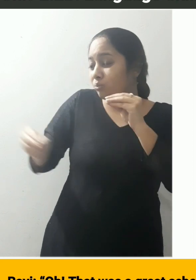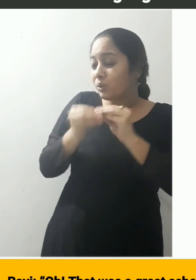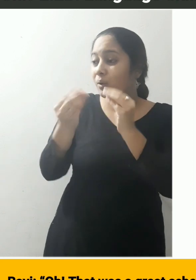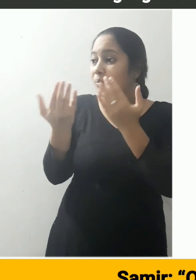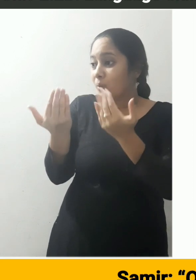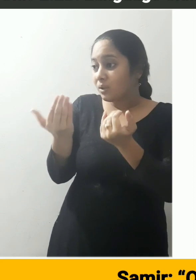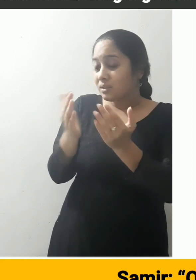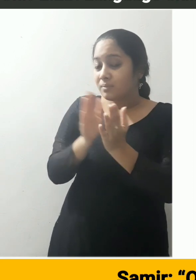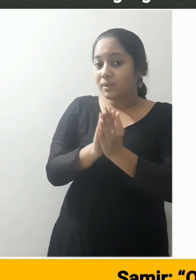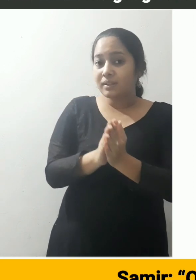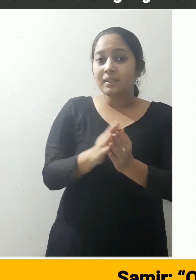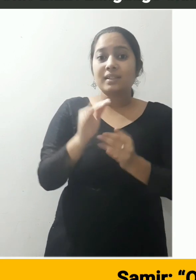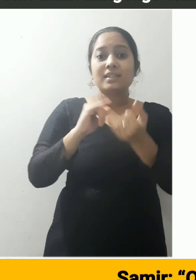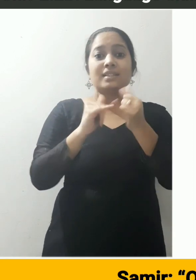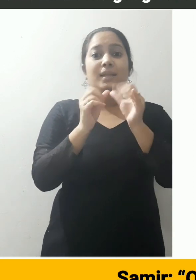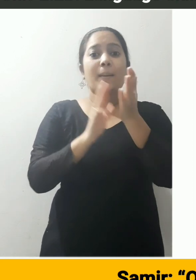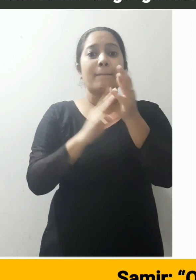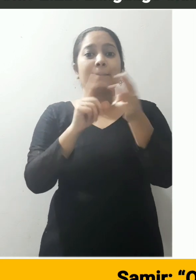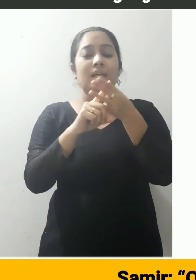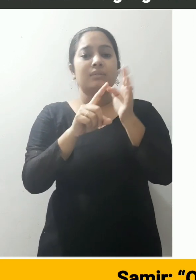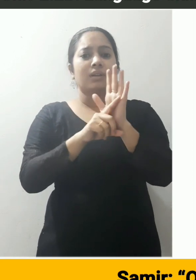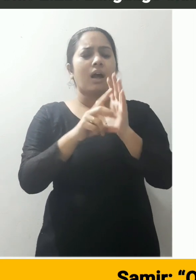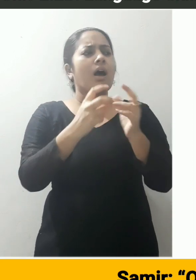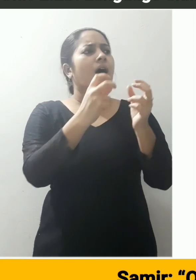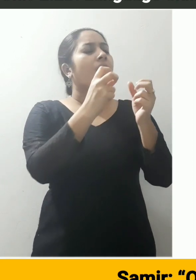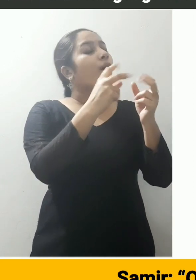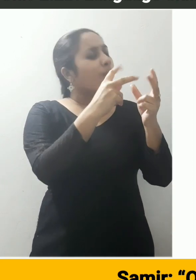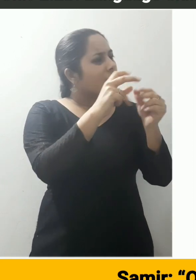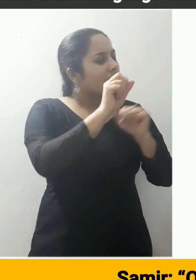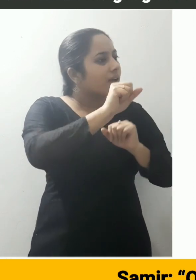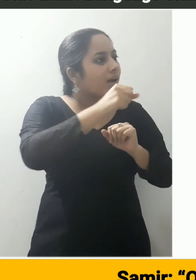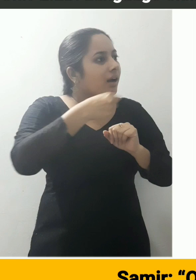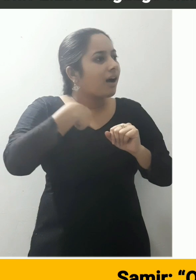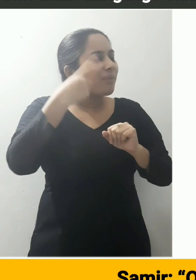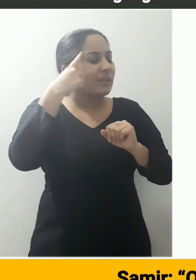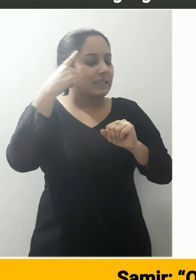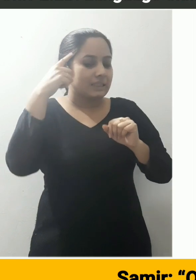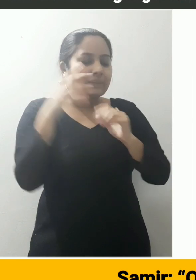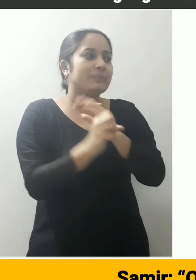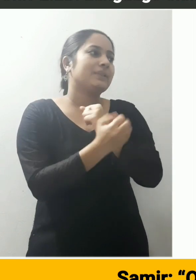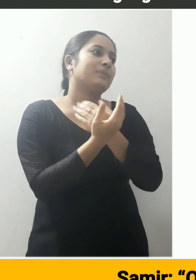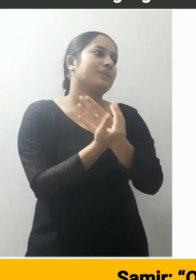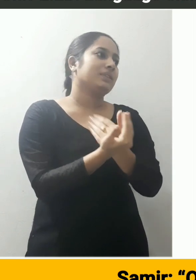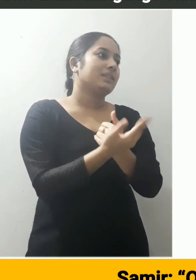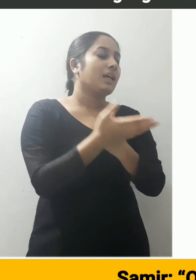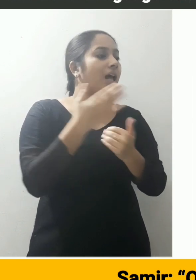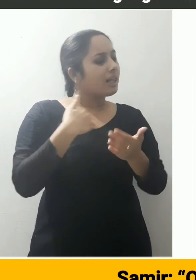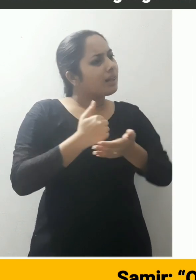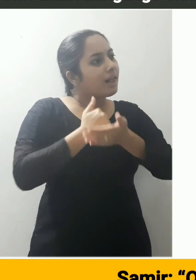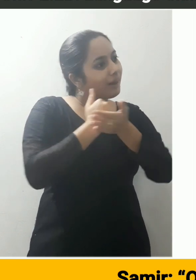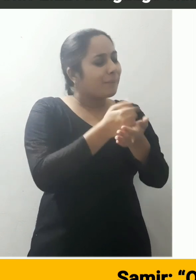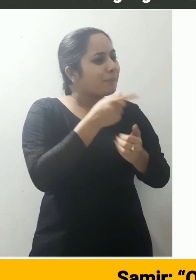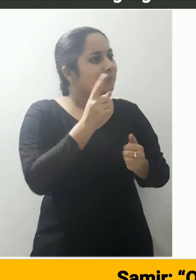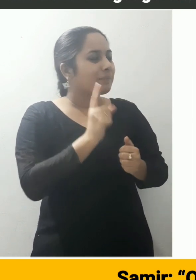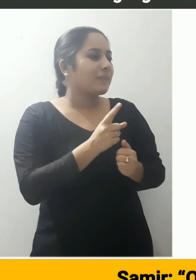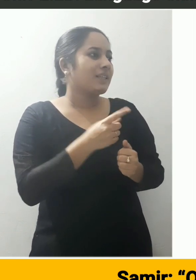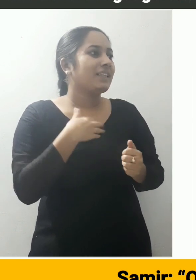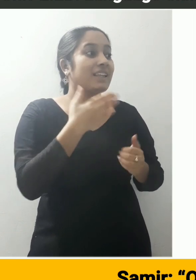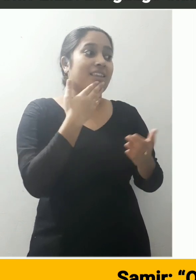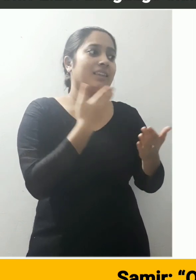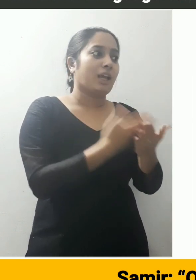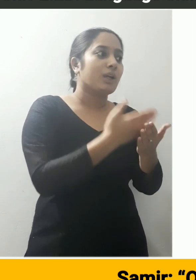please? Sameer: oh, okay. I must have missed that. I will definitely change